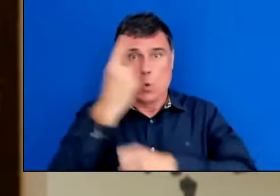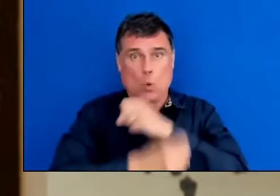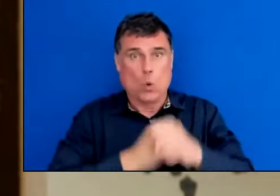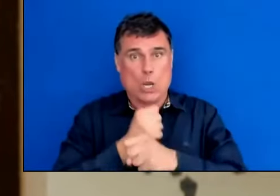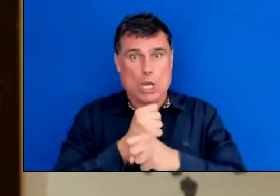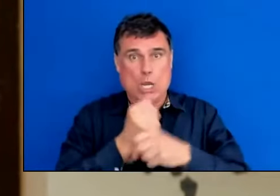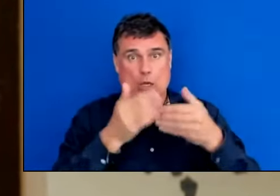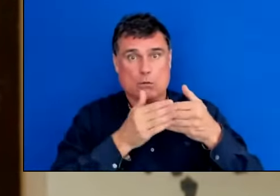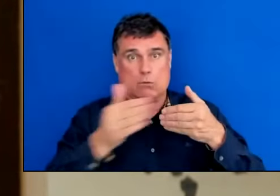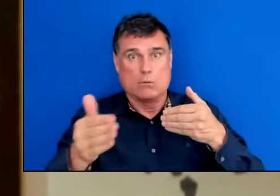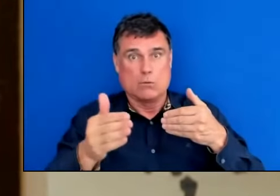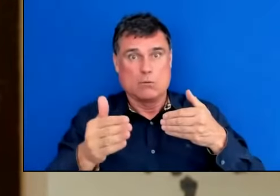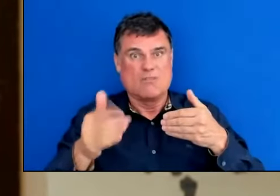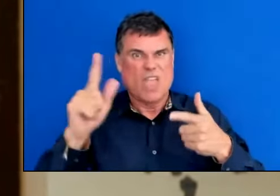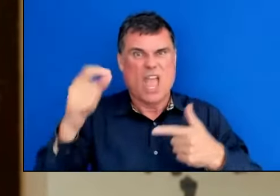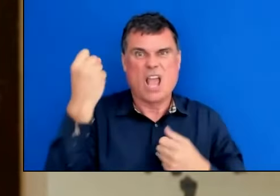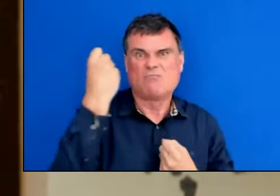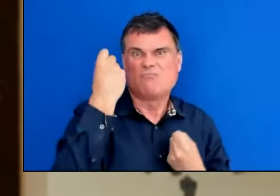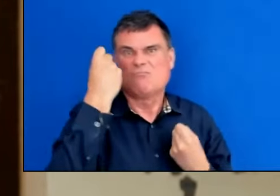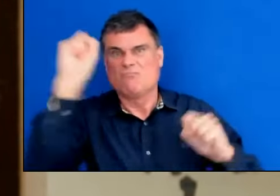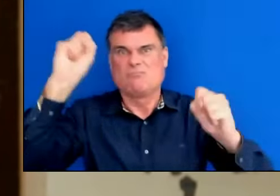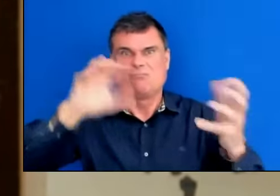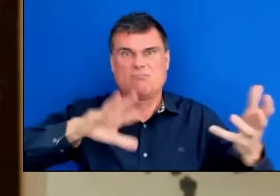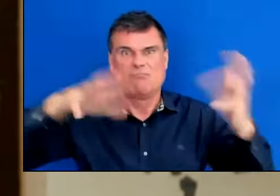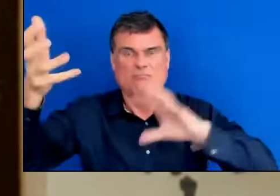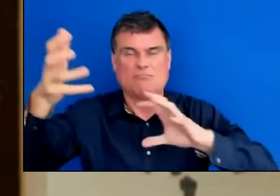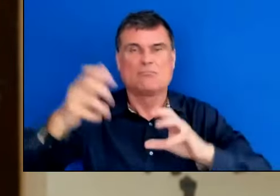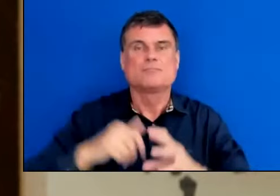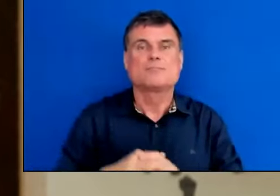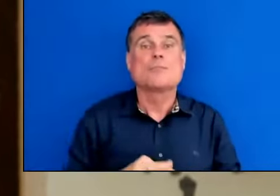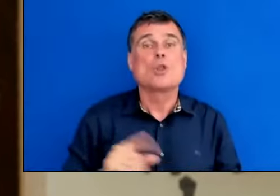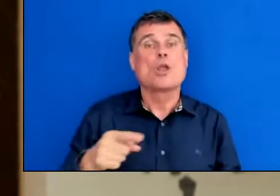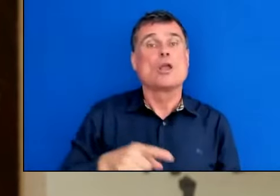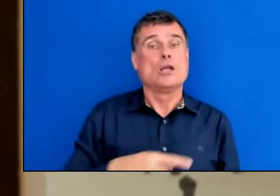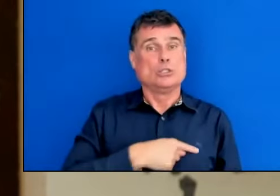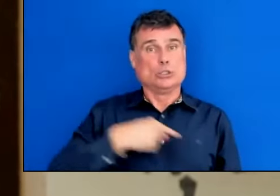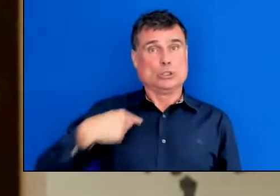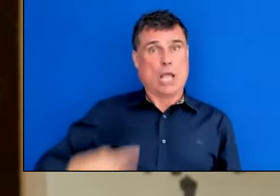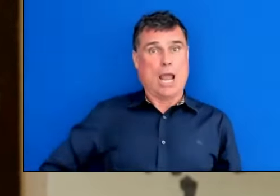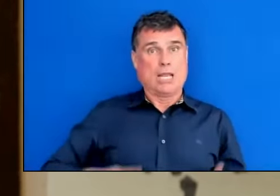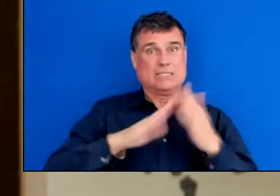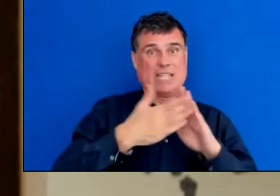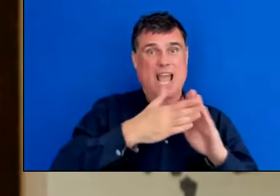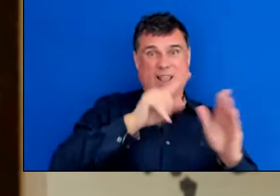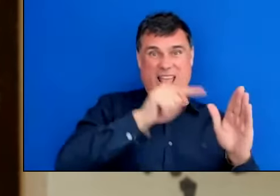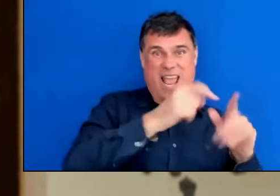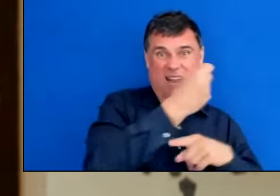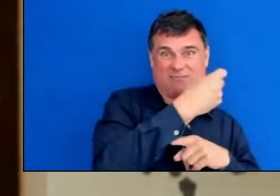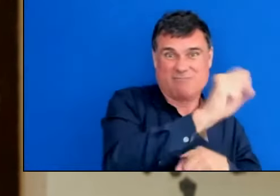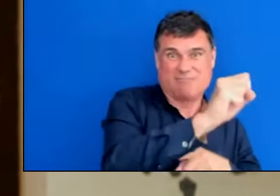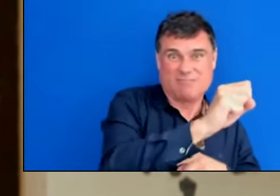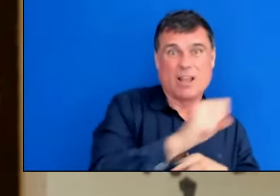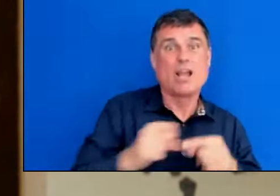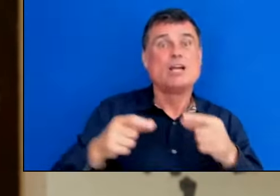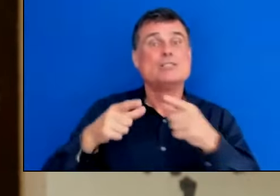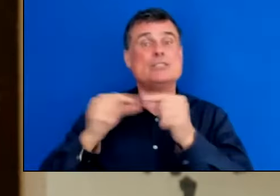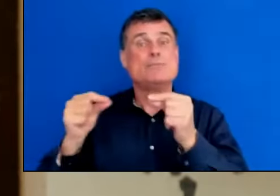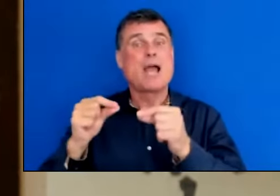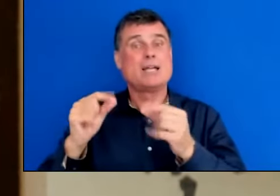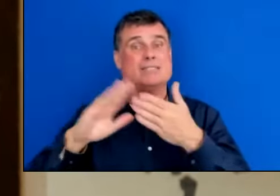riot that destroyed Chinatown and Japantown by a mob of white